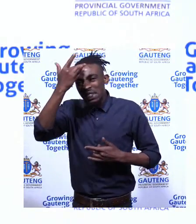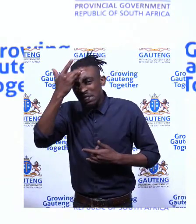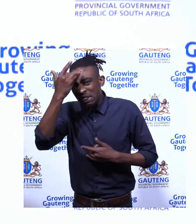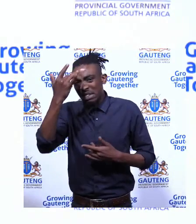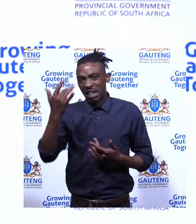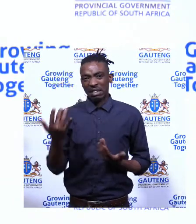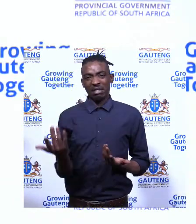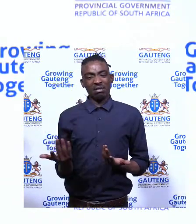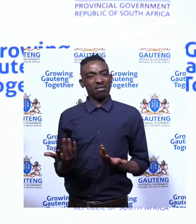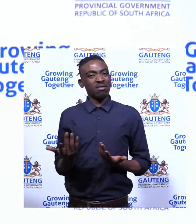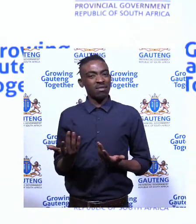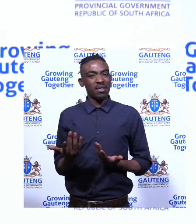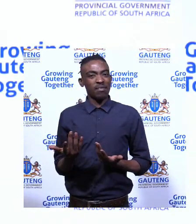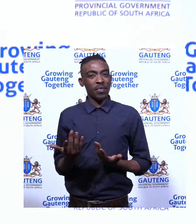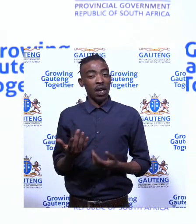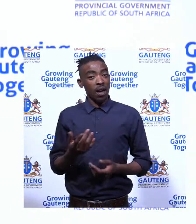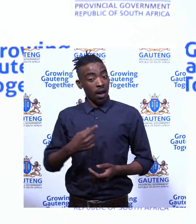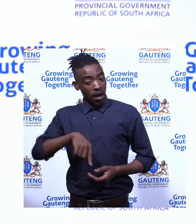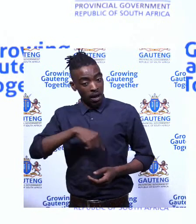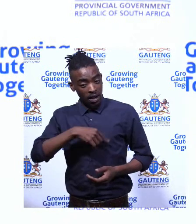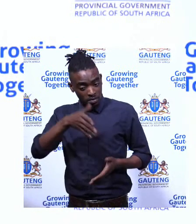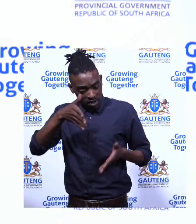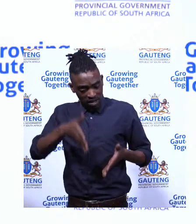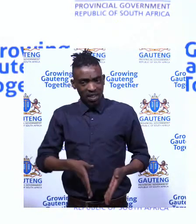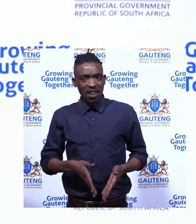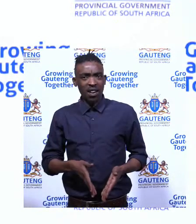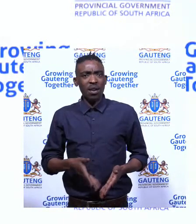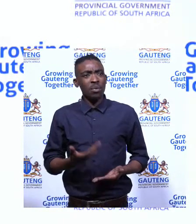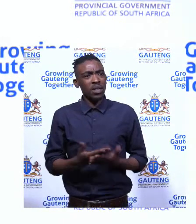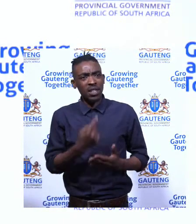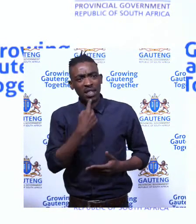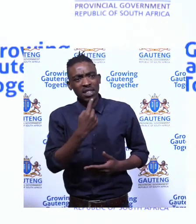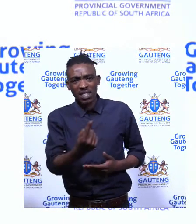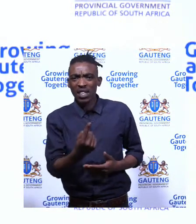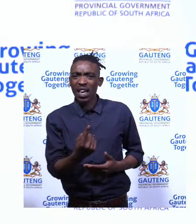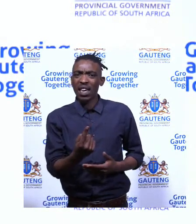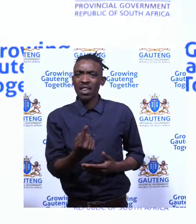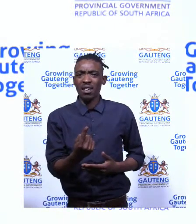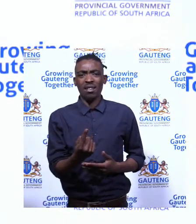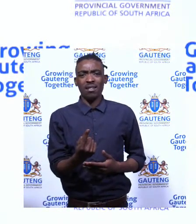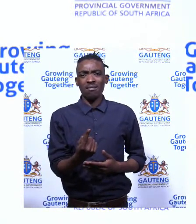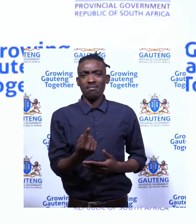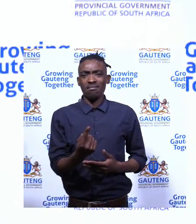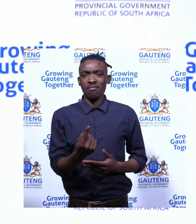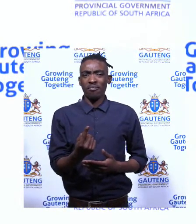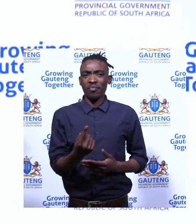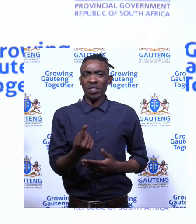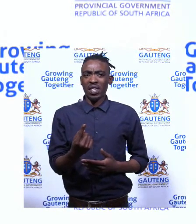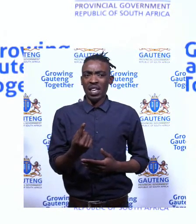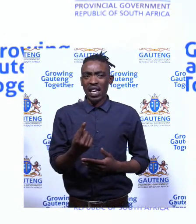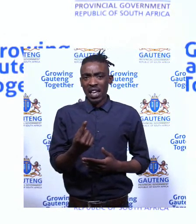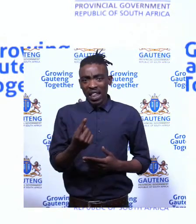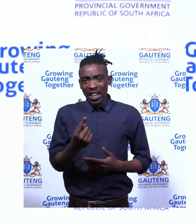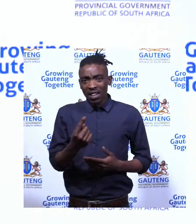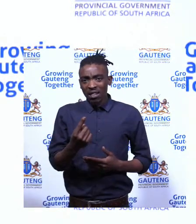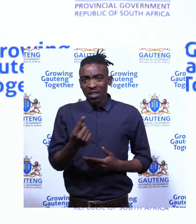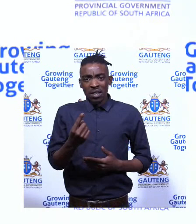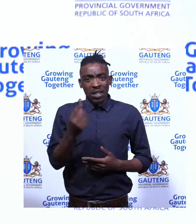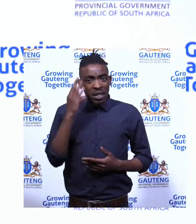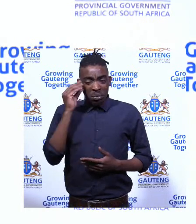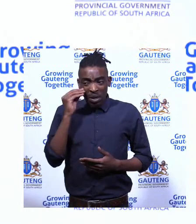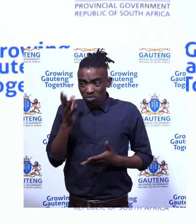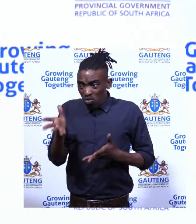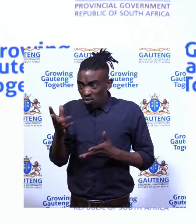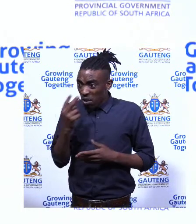ground, we can also tell that in our hospitals, we have not experienced the flu number